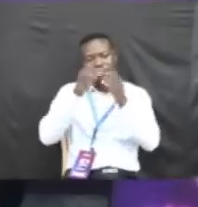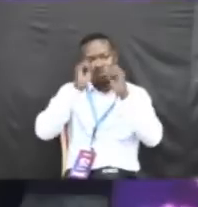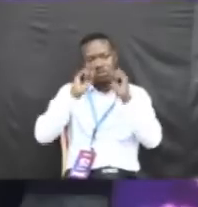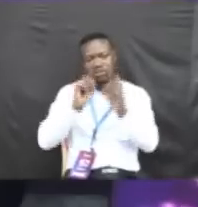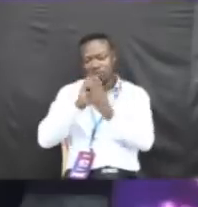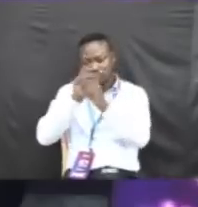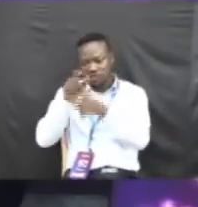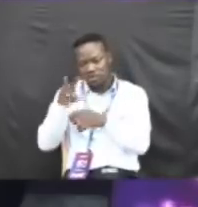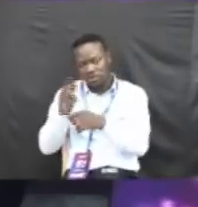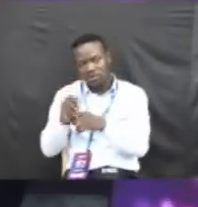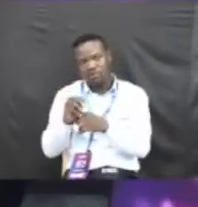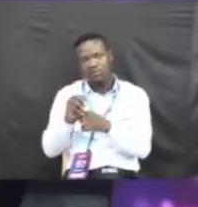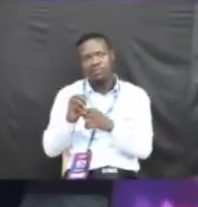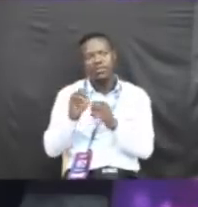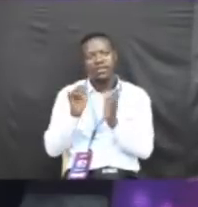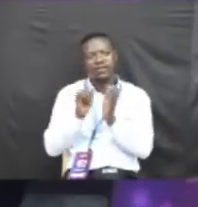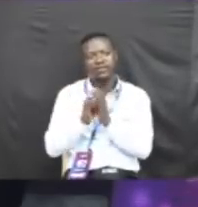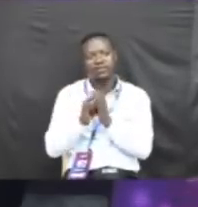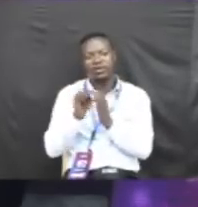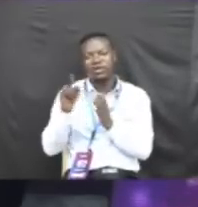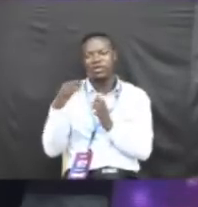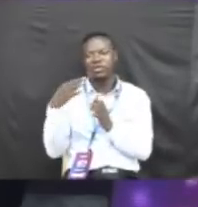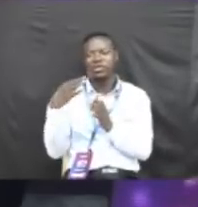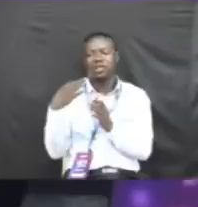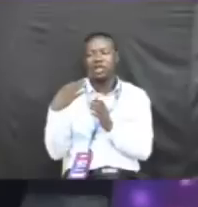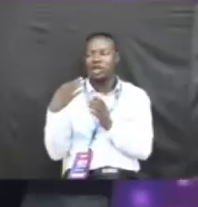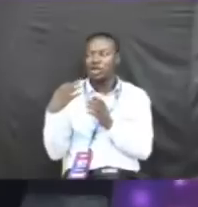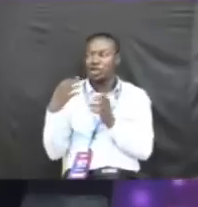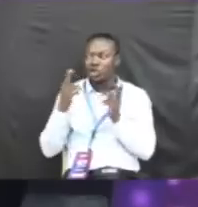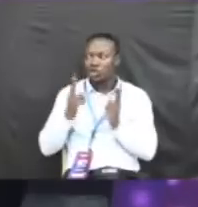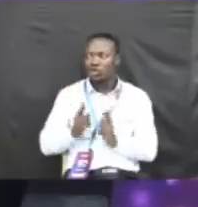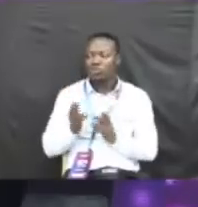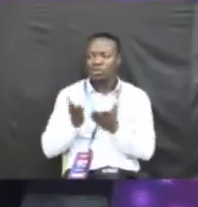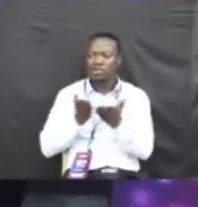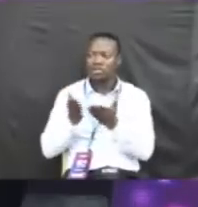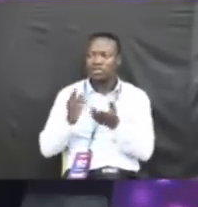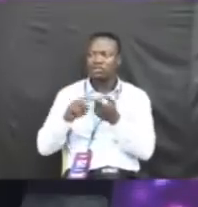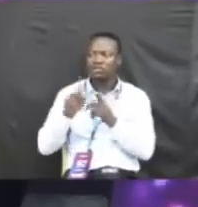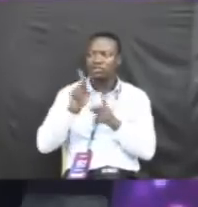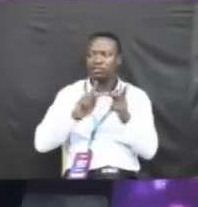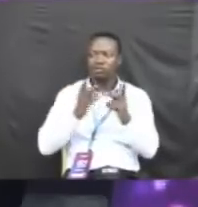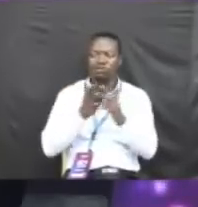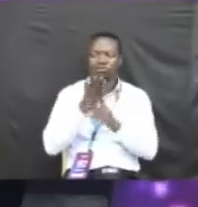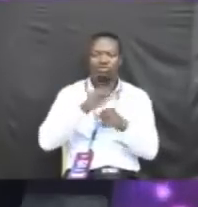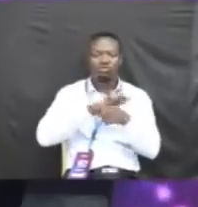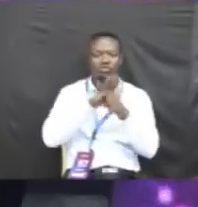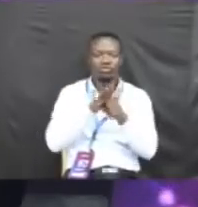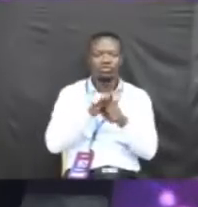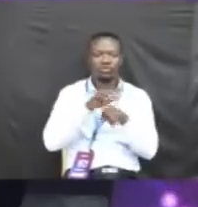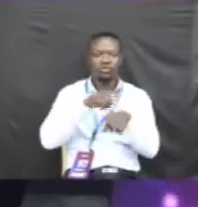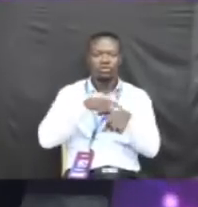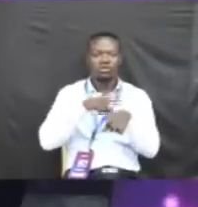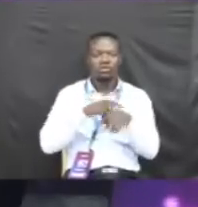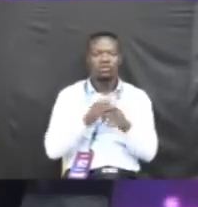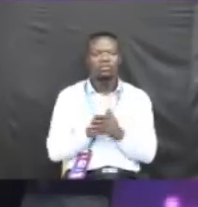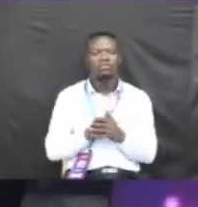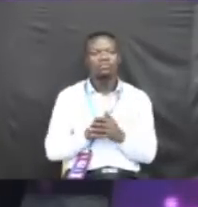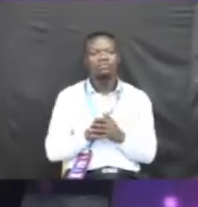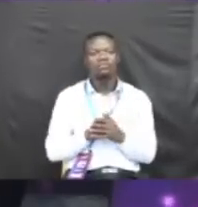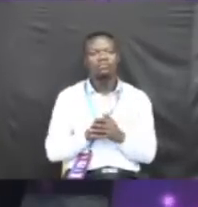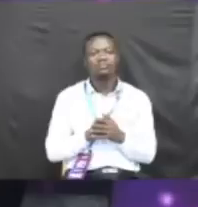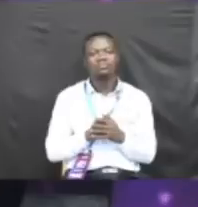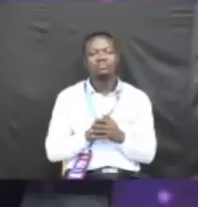of his distinguished humanitarian services to the people of Ghana during the co9 paneic that is our